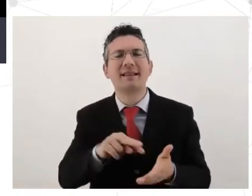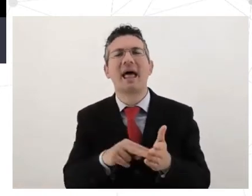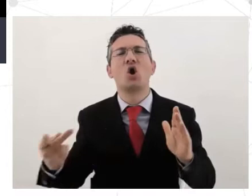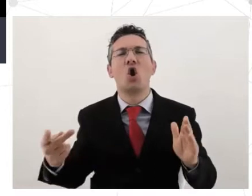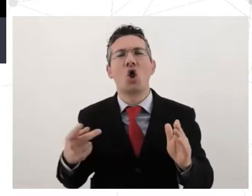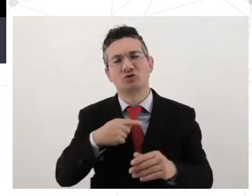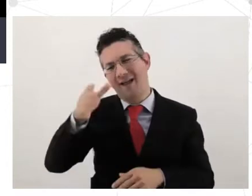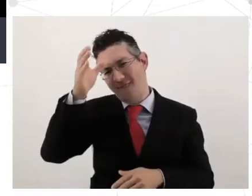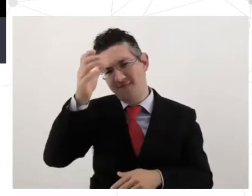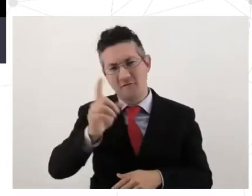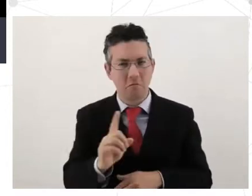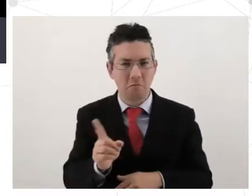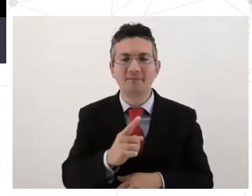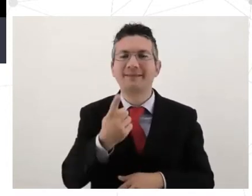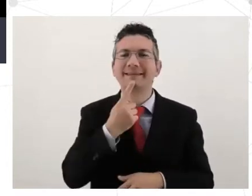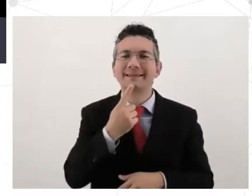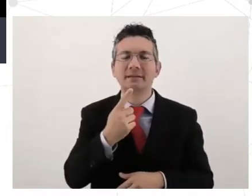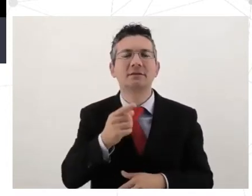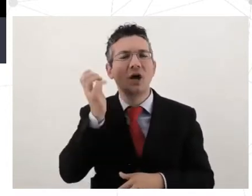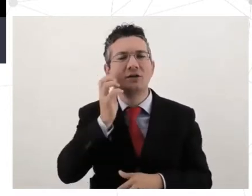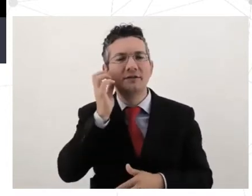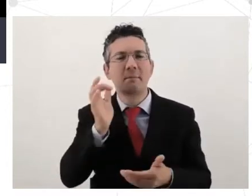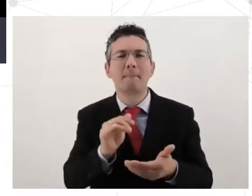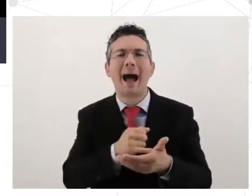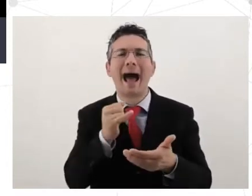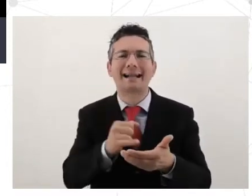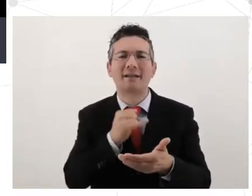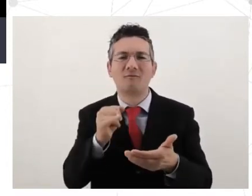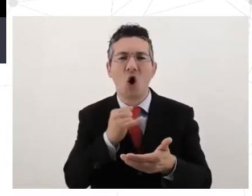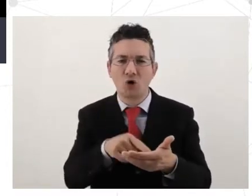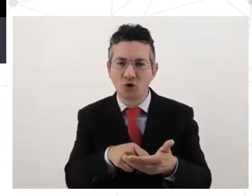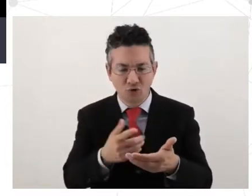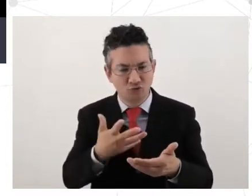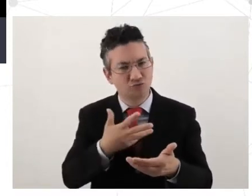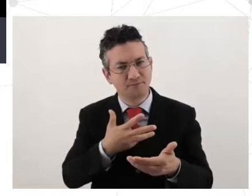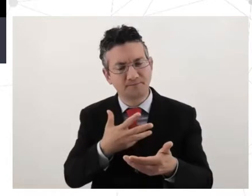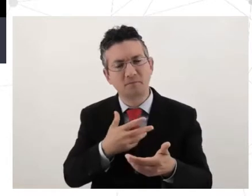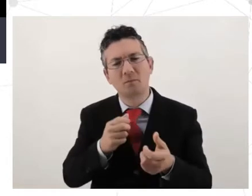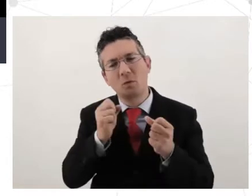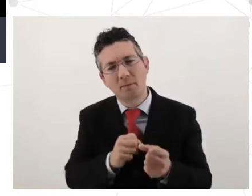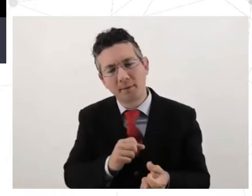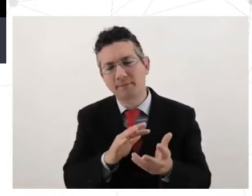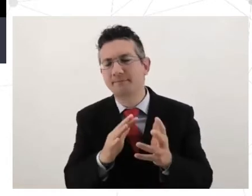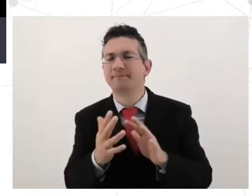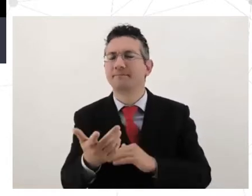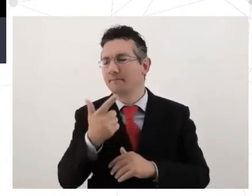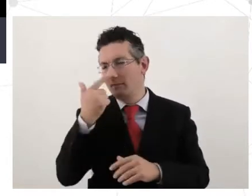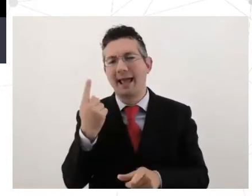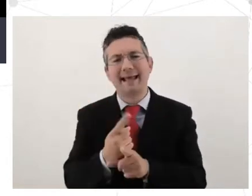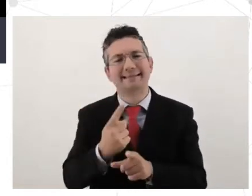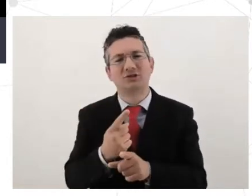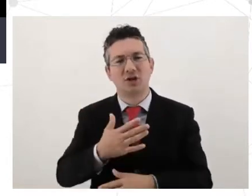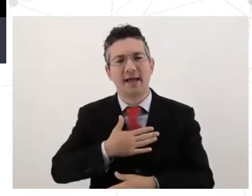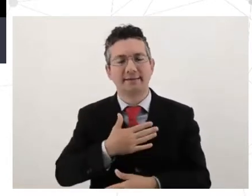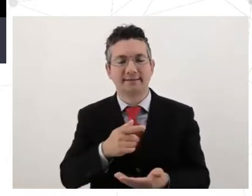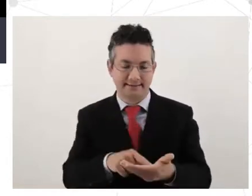the narration is very simple. It starts as soon as the app is active. So as you move, Soundscape talks about your